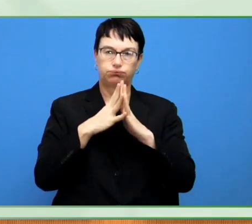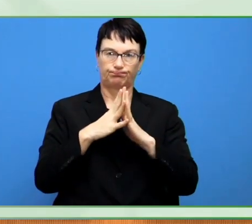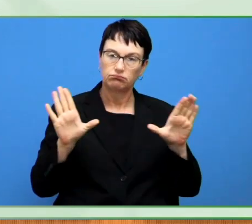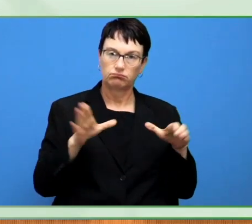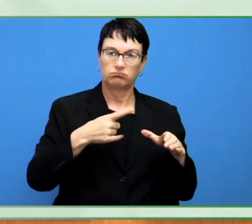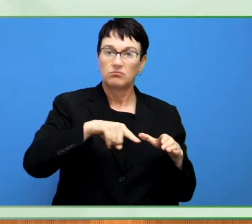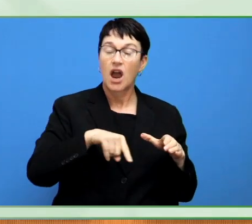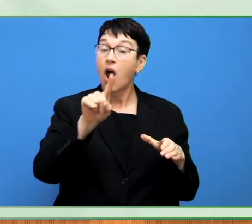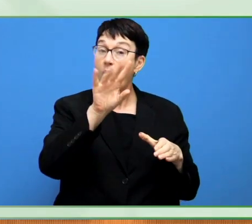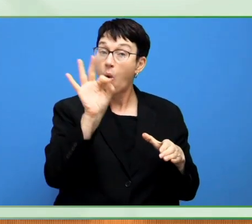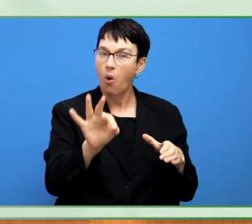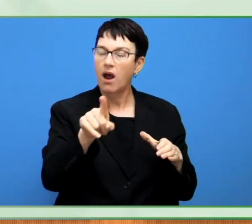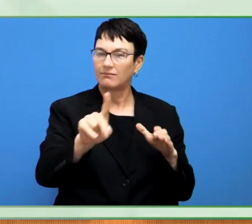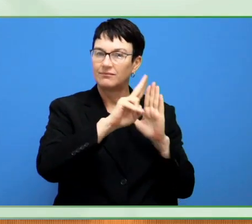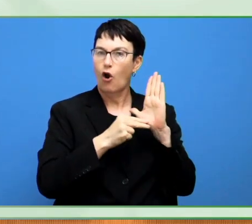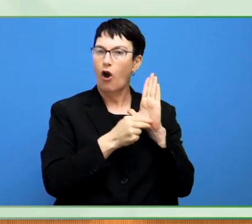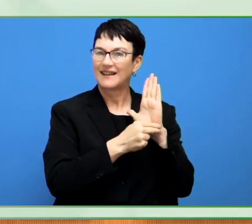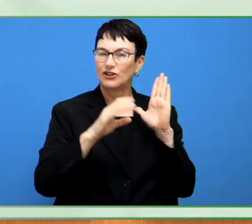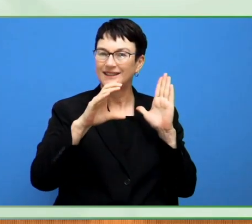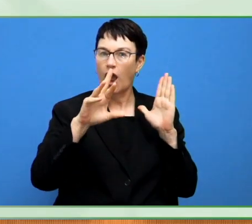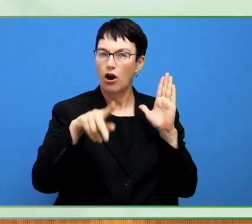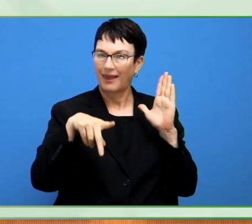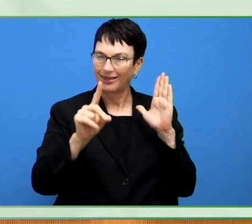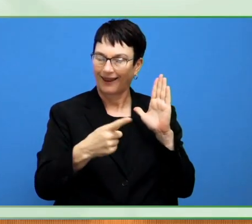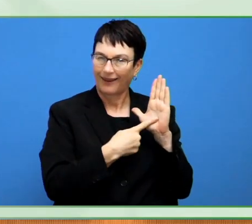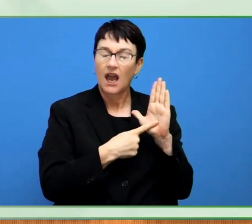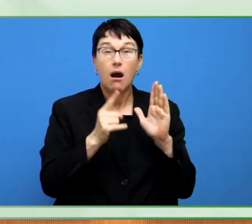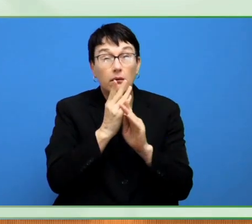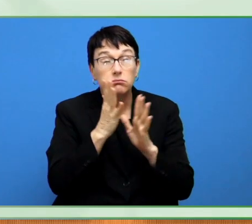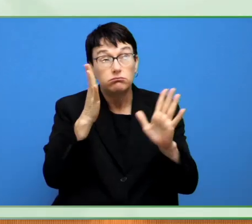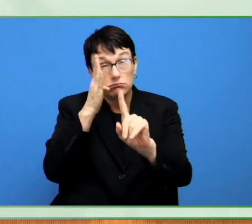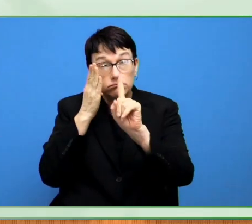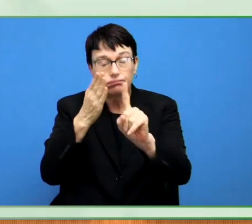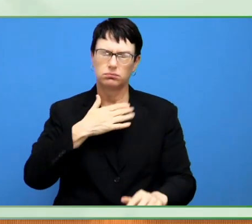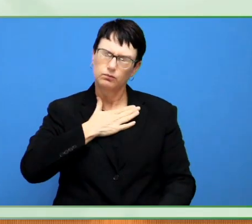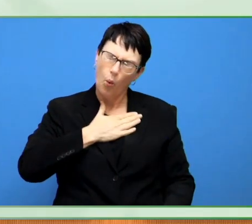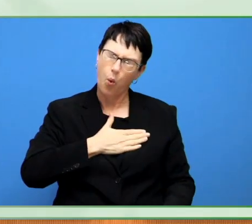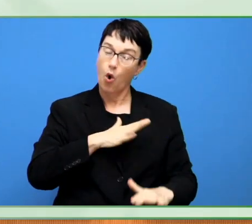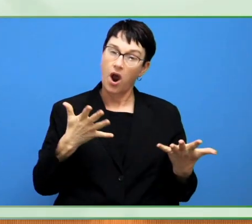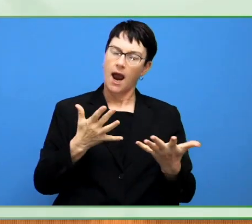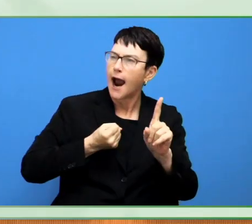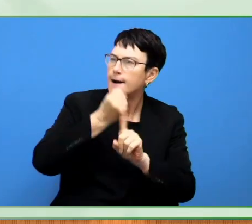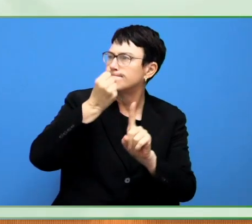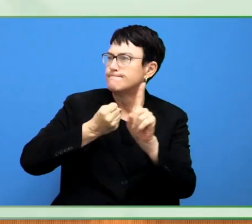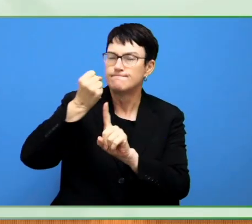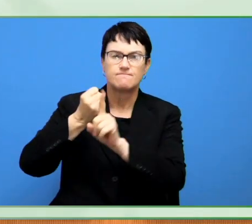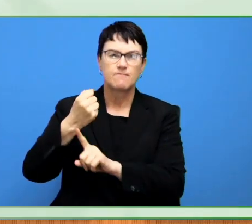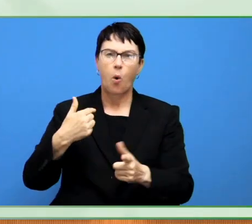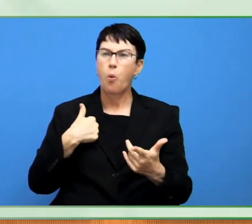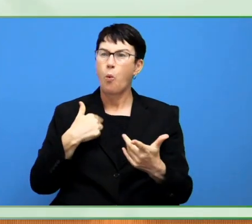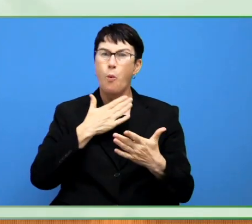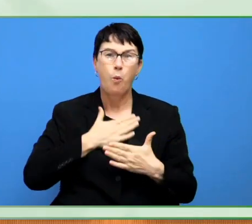main objective of the organization was advocacy, explaining to countries what inclusion meant in the digital